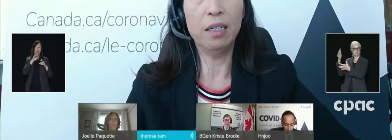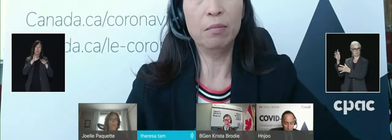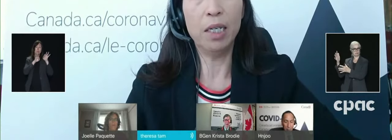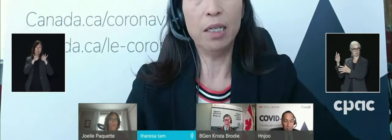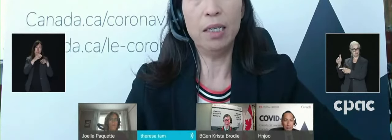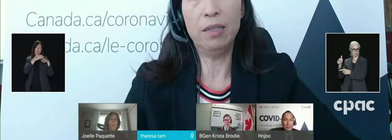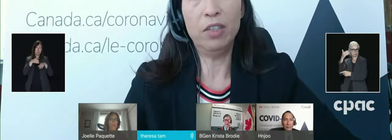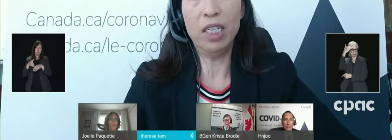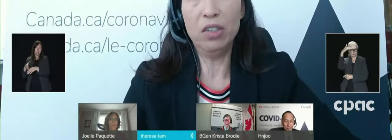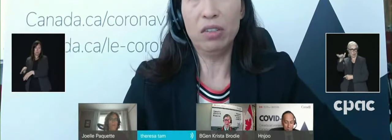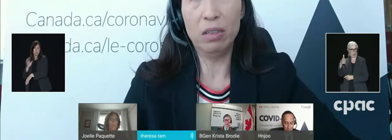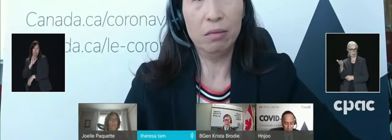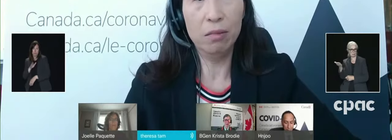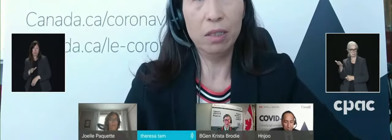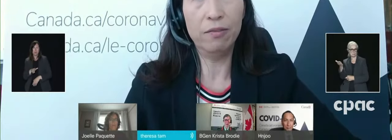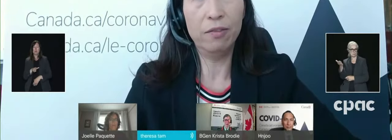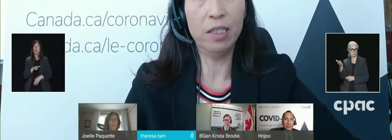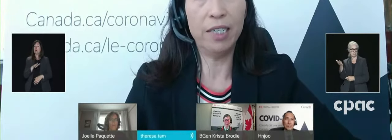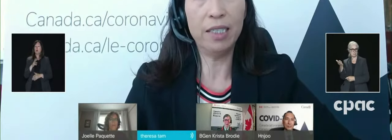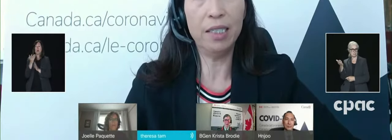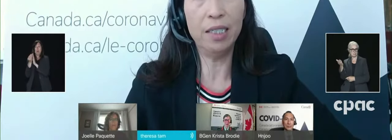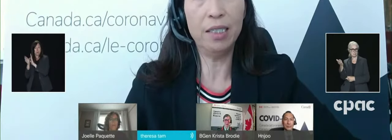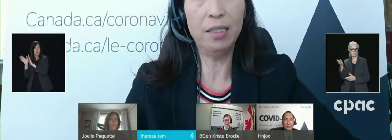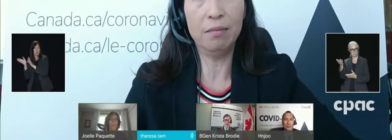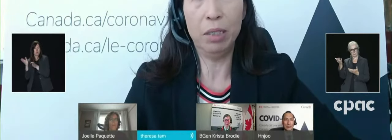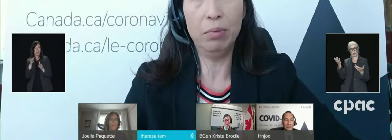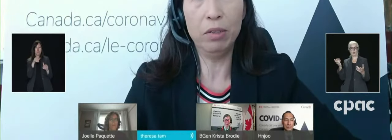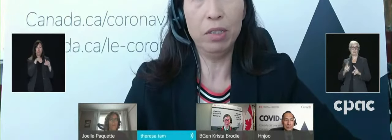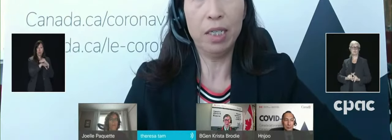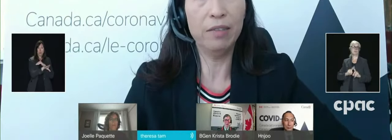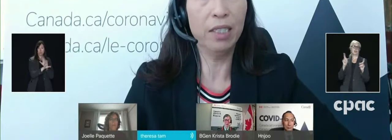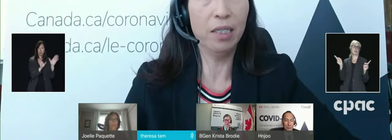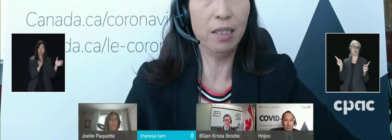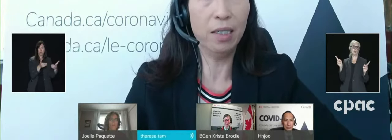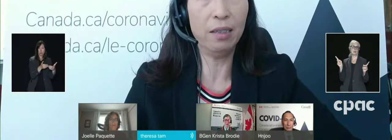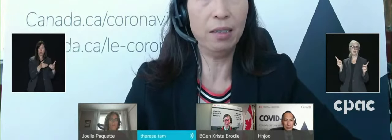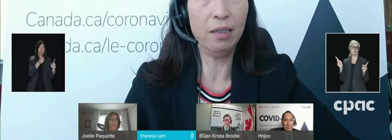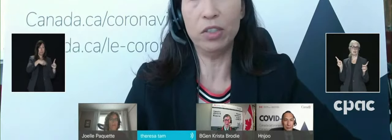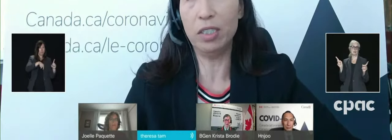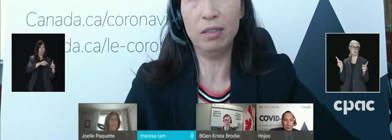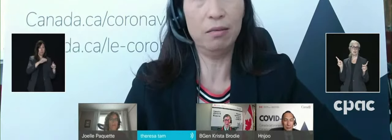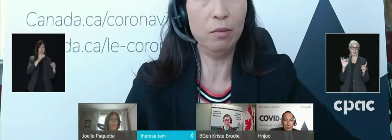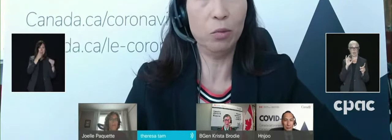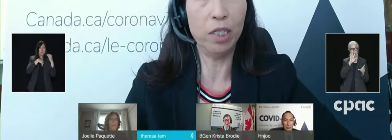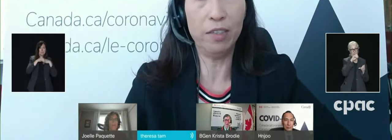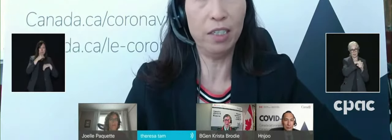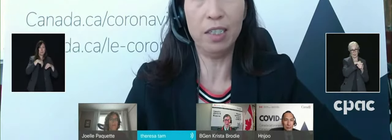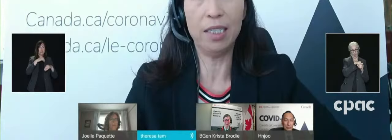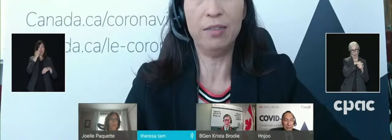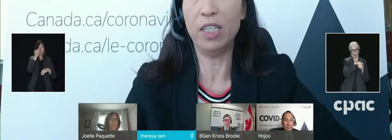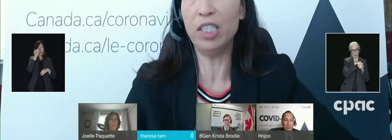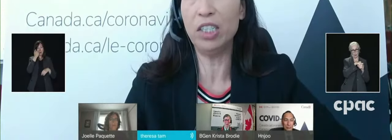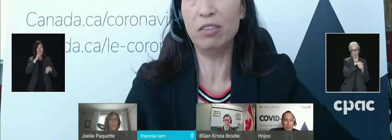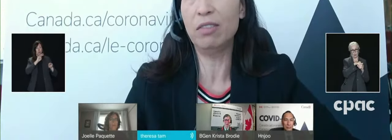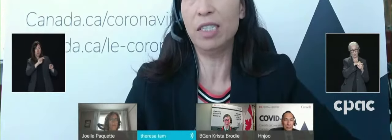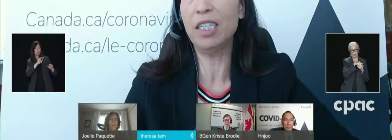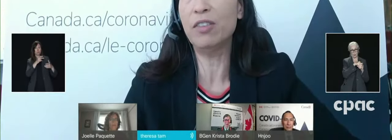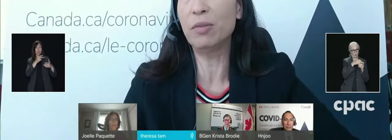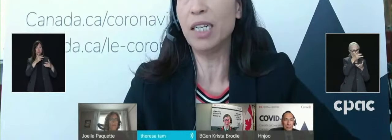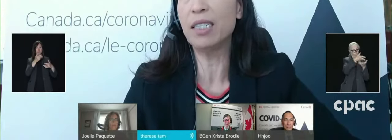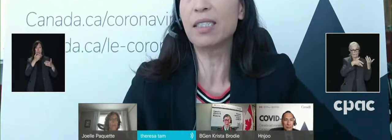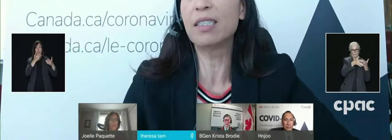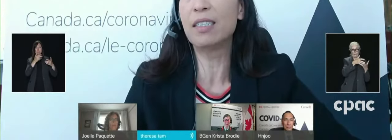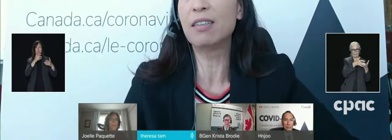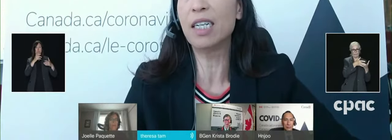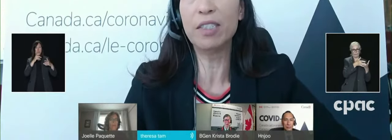And then if you're indoors with fully vaccinated people, you're having dinner, you're watching whatever, that's fine too.